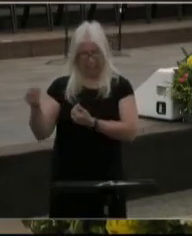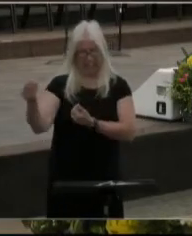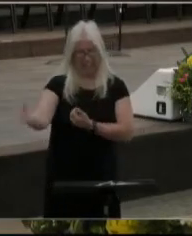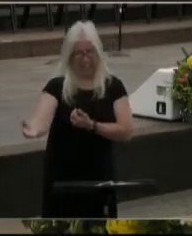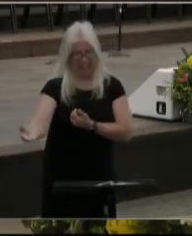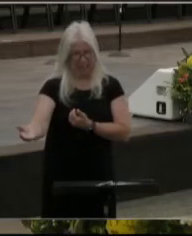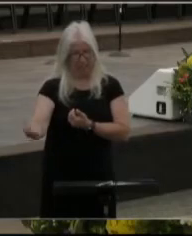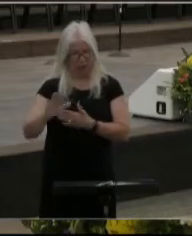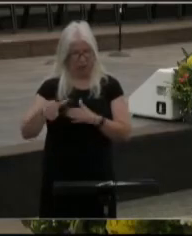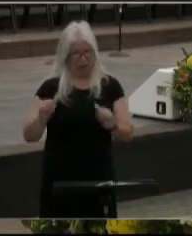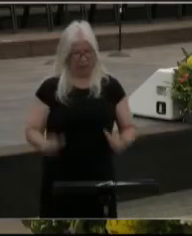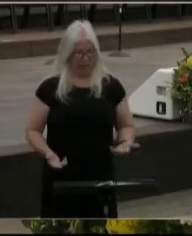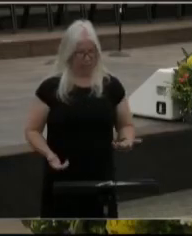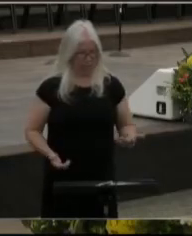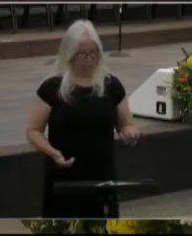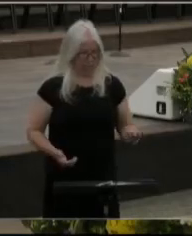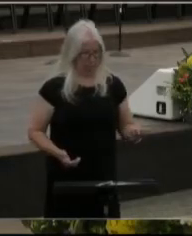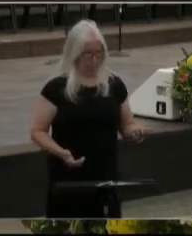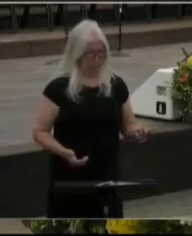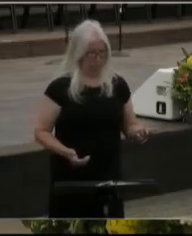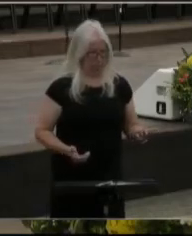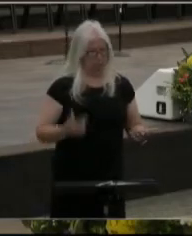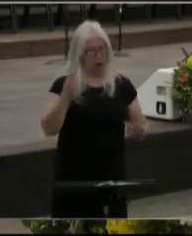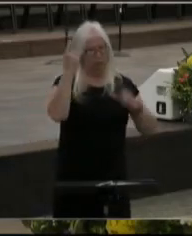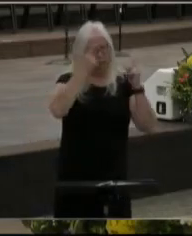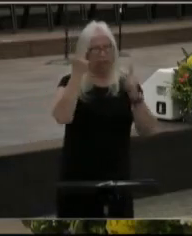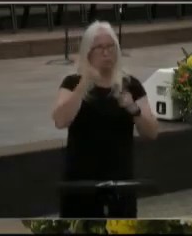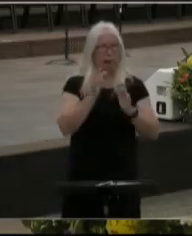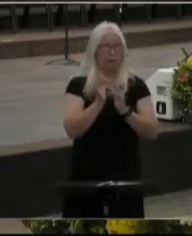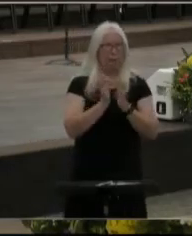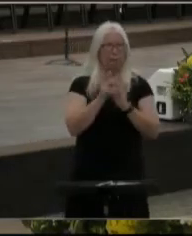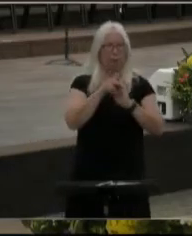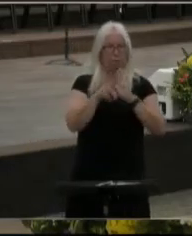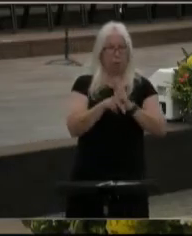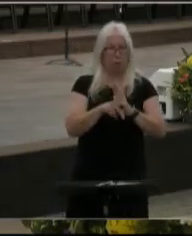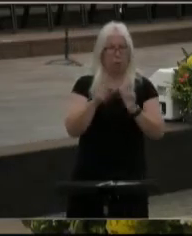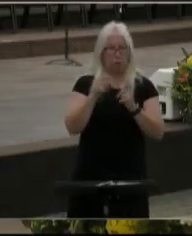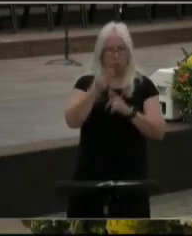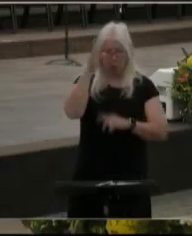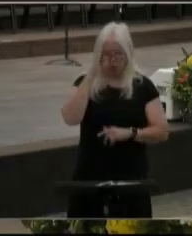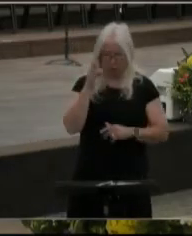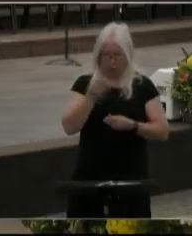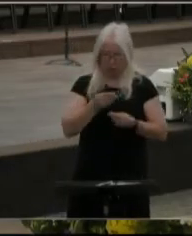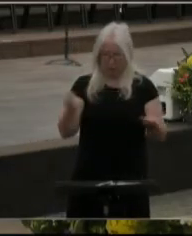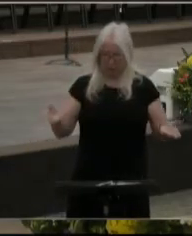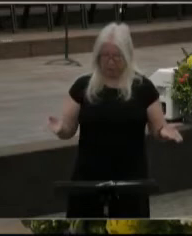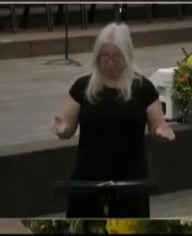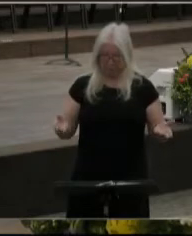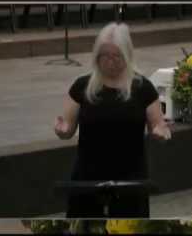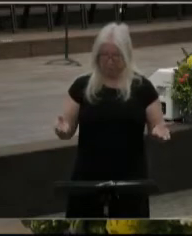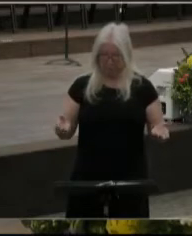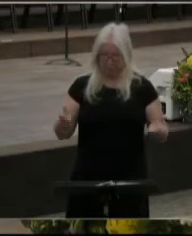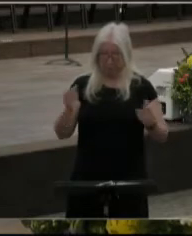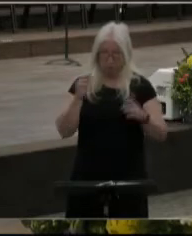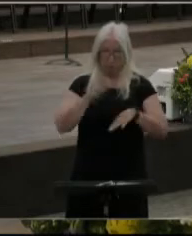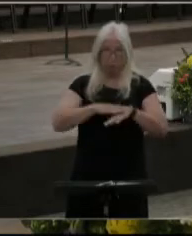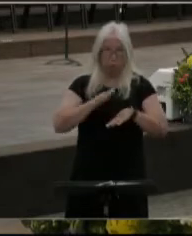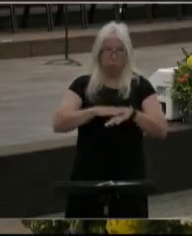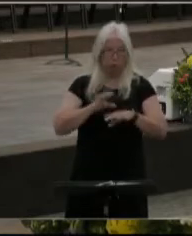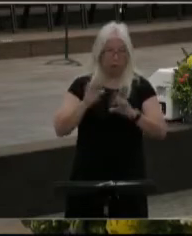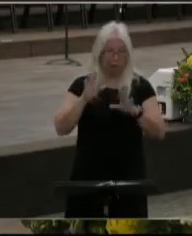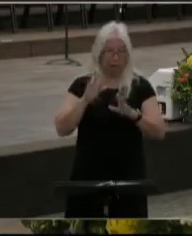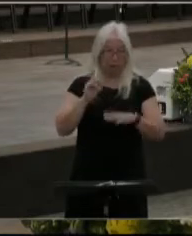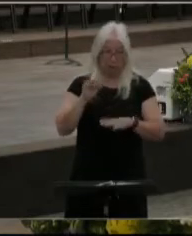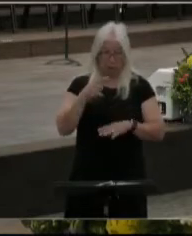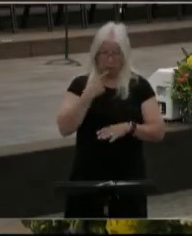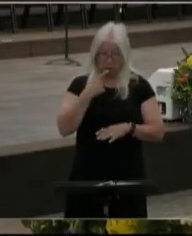give all I can? I started thinking about Bible principles and what the Word of God has laid out. And with warning lights,